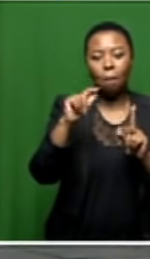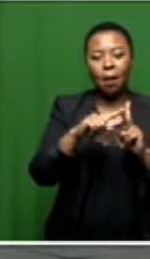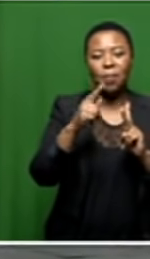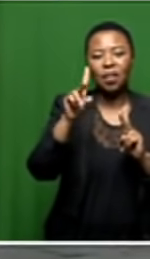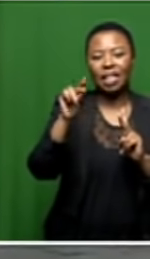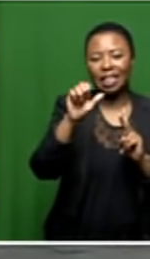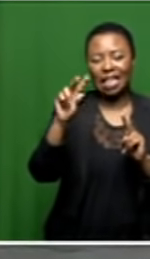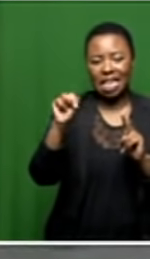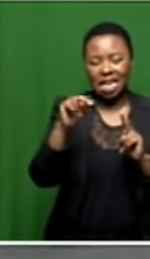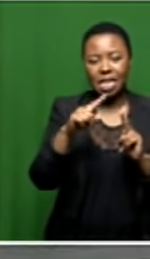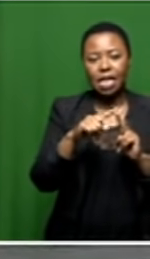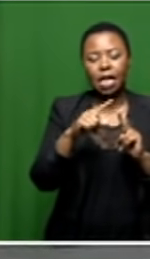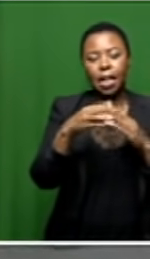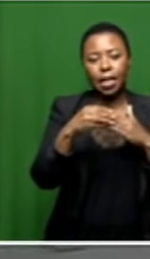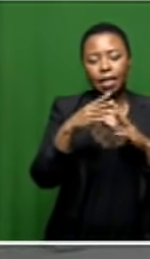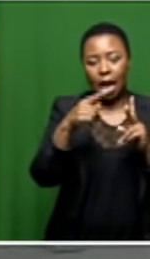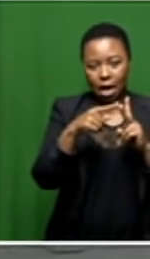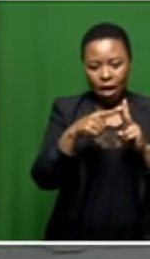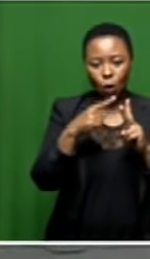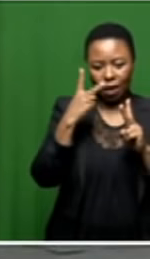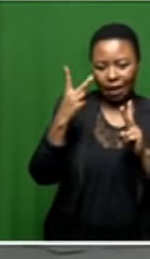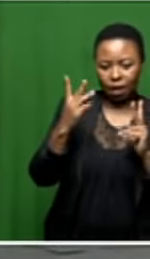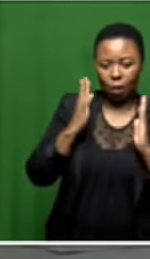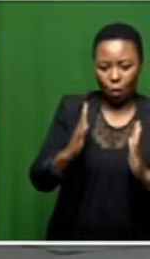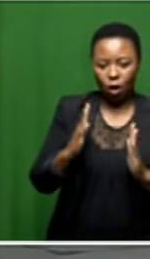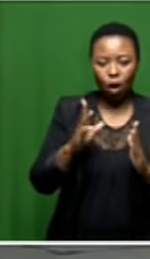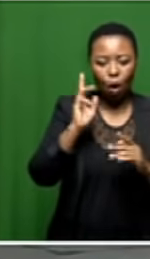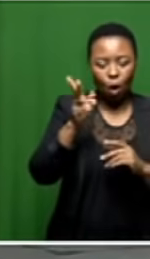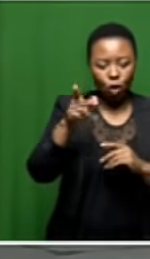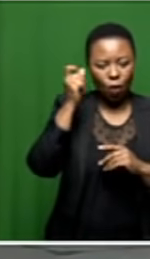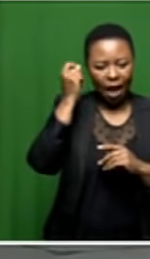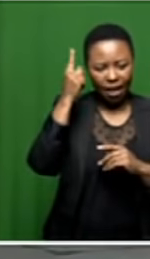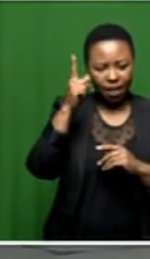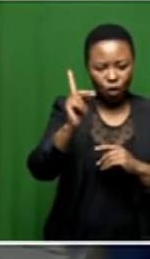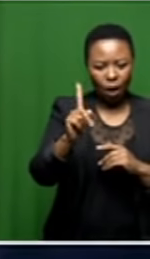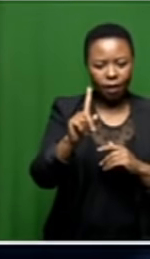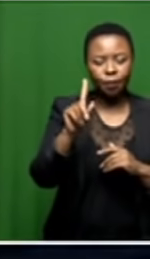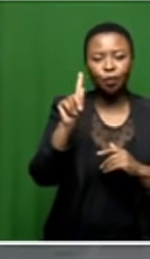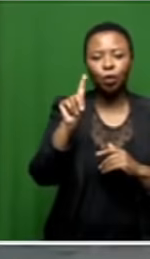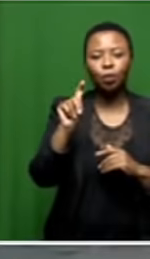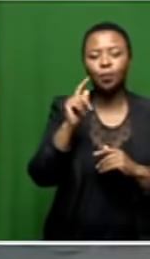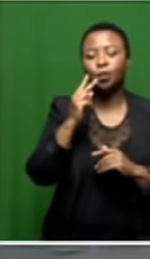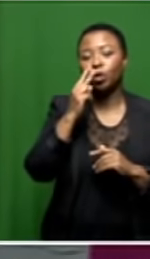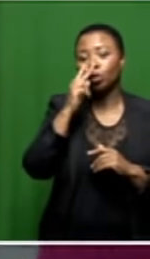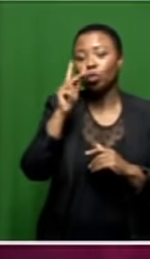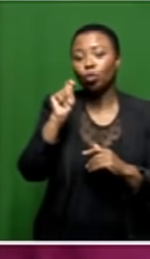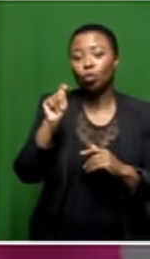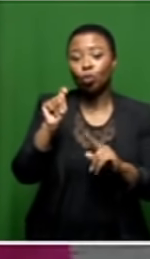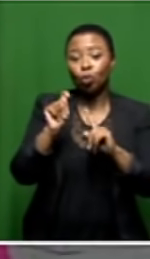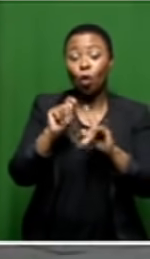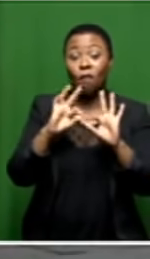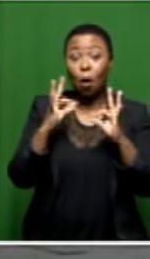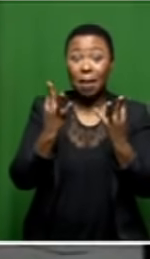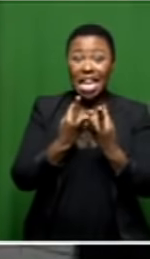the Cathedral, Father Michael Reader, will receive his body. We also understand that the Tutu family will be